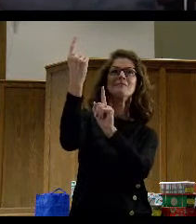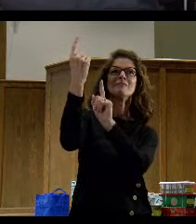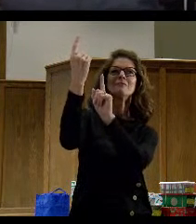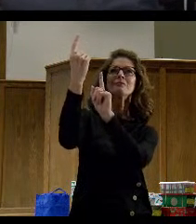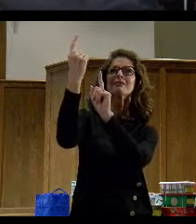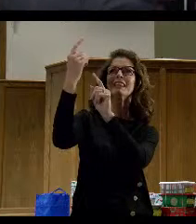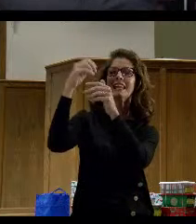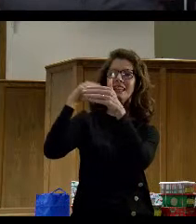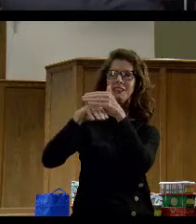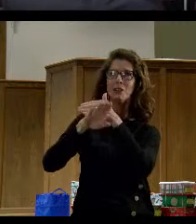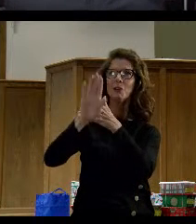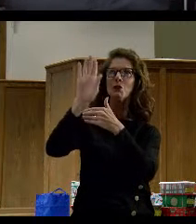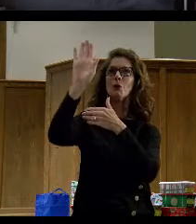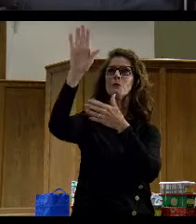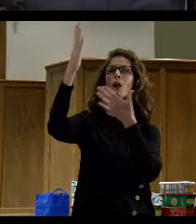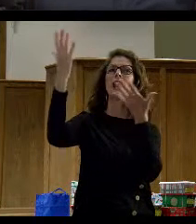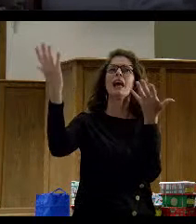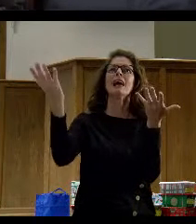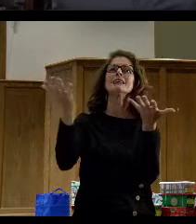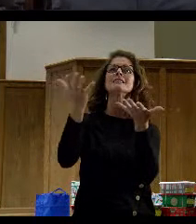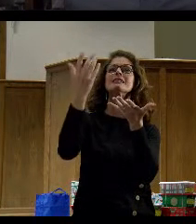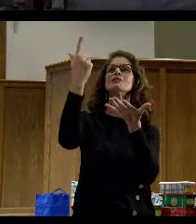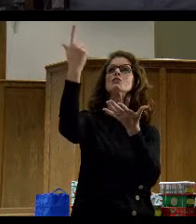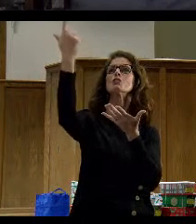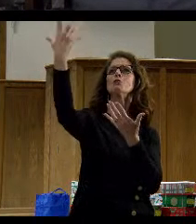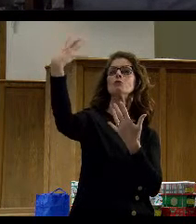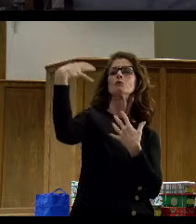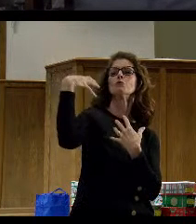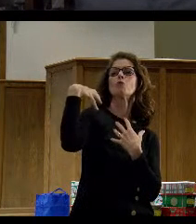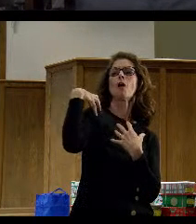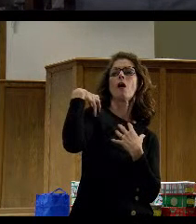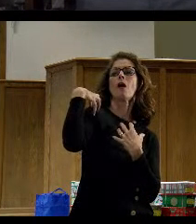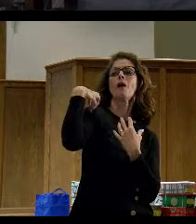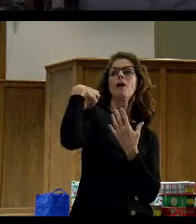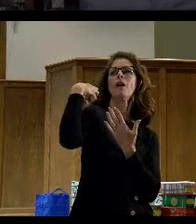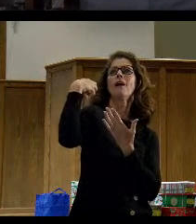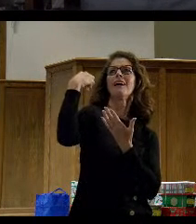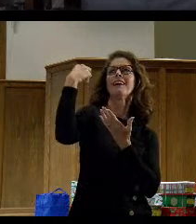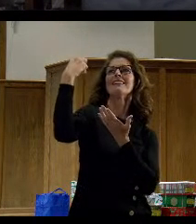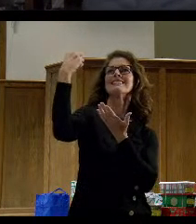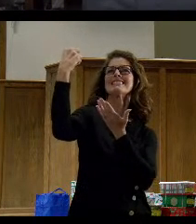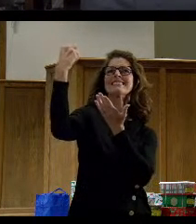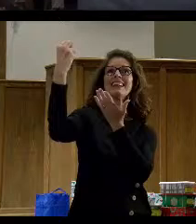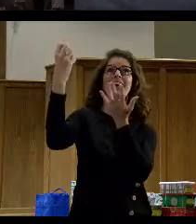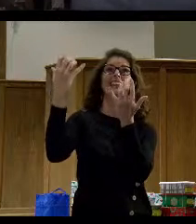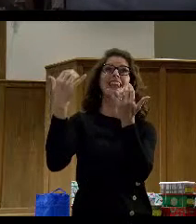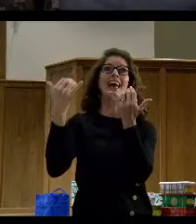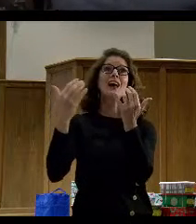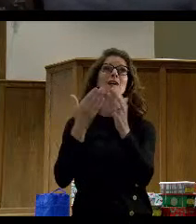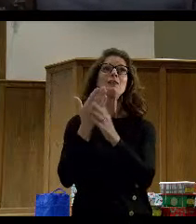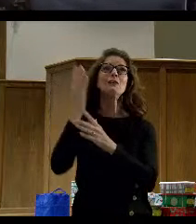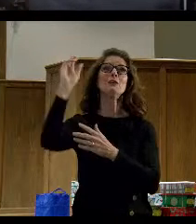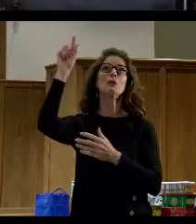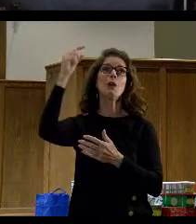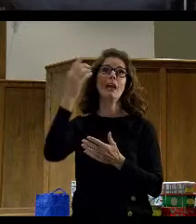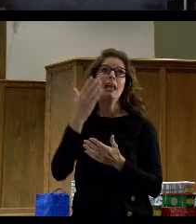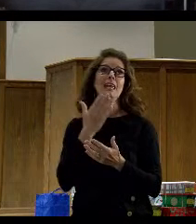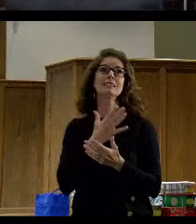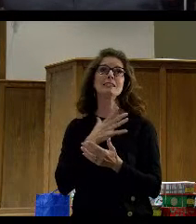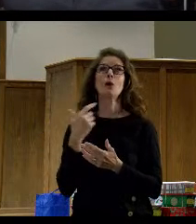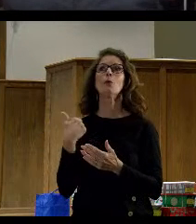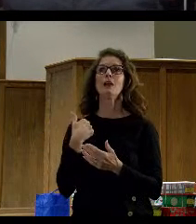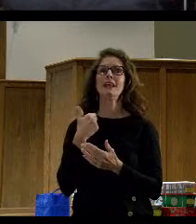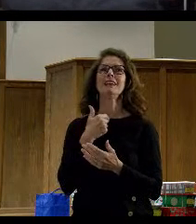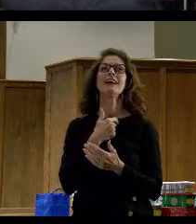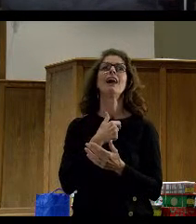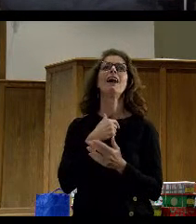come. Into your presence you draw us, and now by your grace